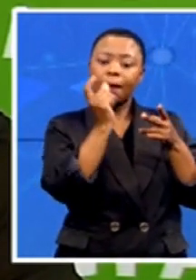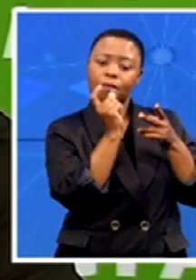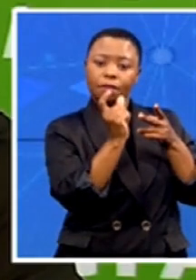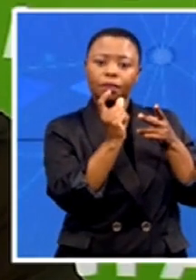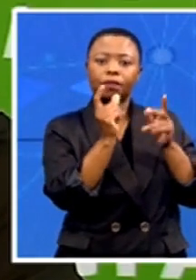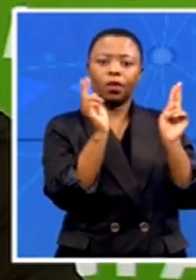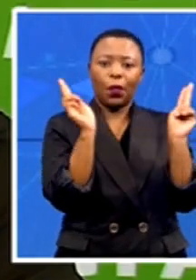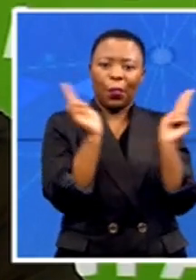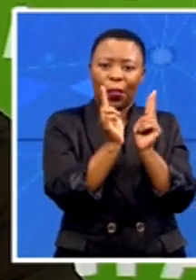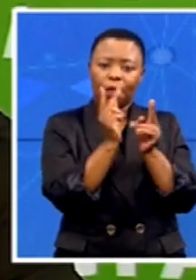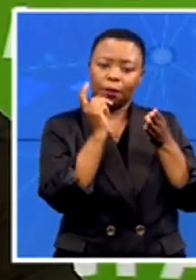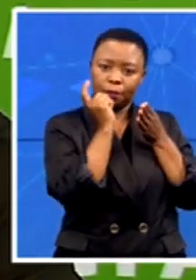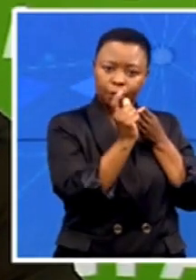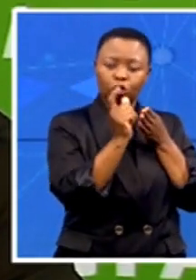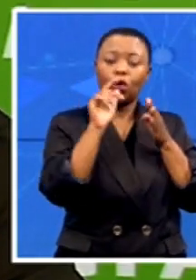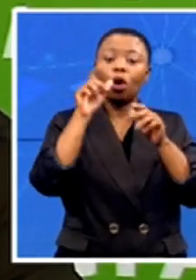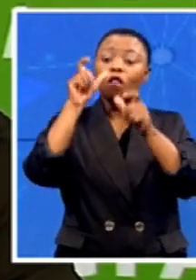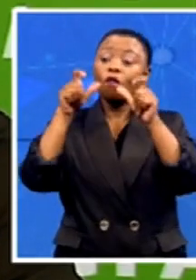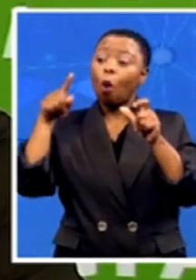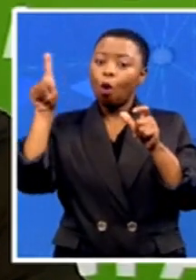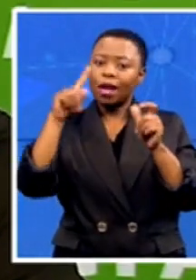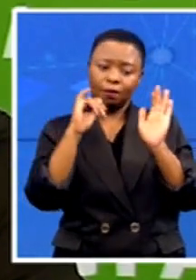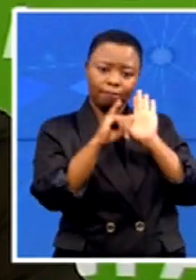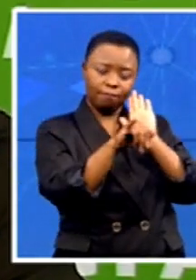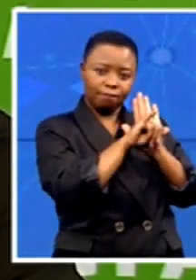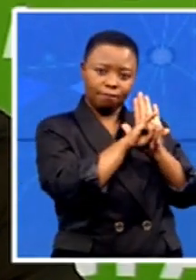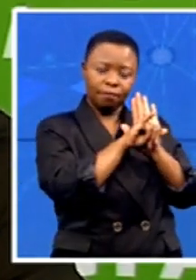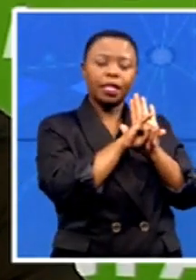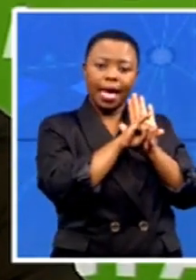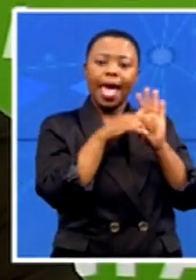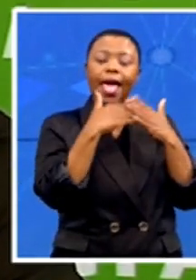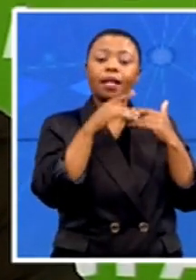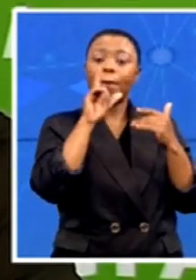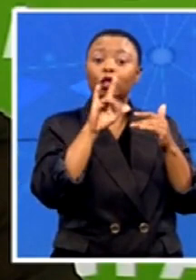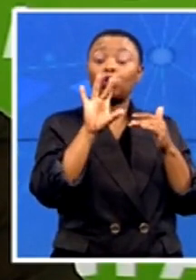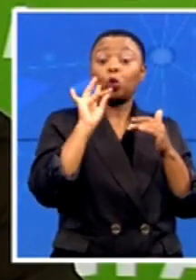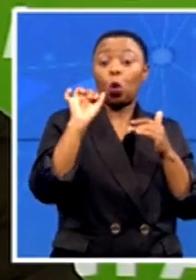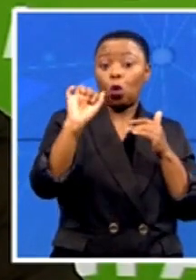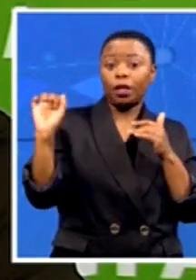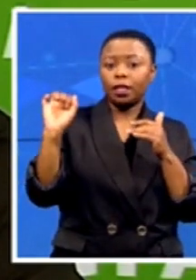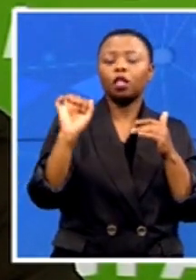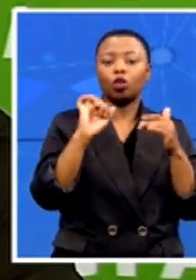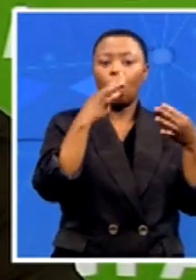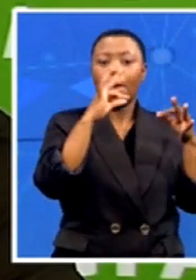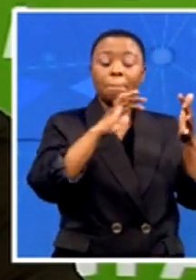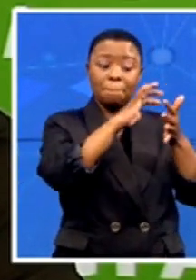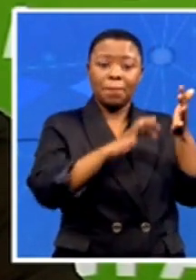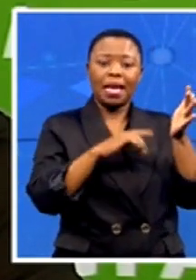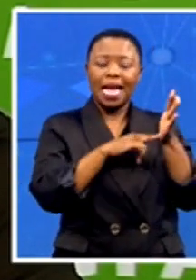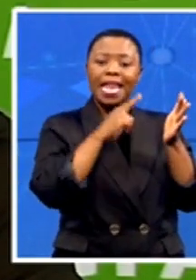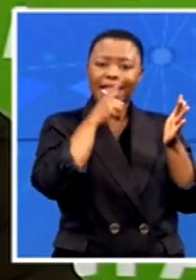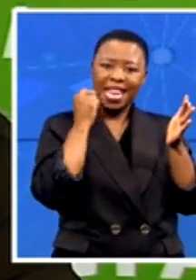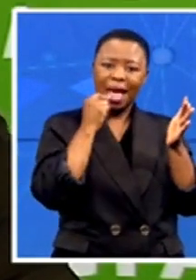their political party or candidate of choice. The PR ballot papers were to consist of the name of the party, the logo of the party,